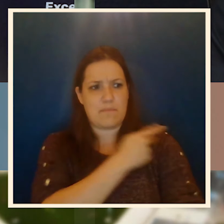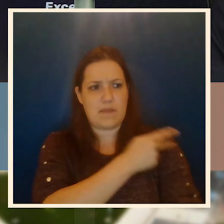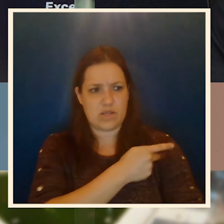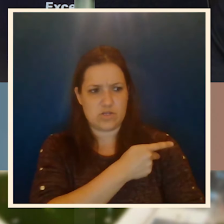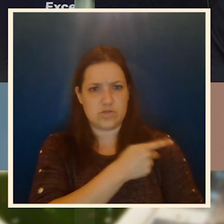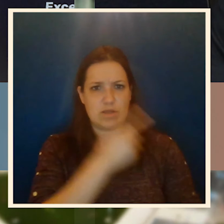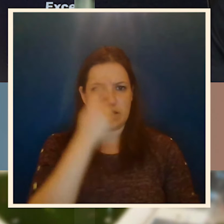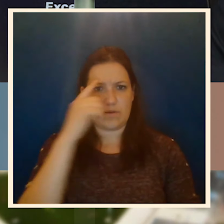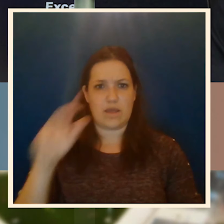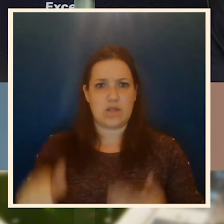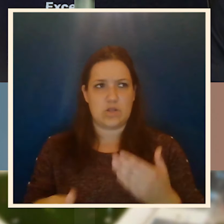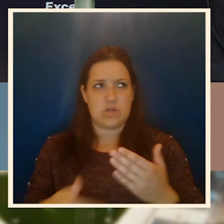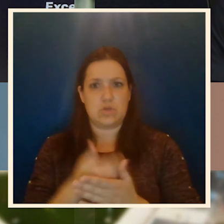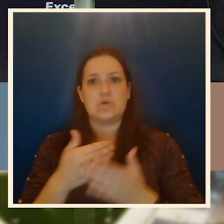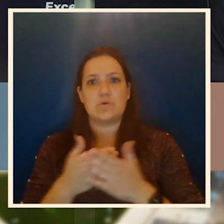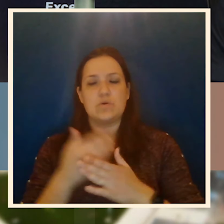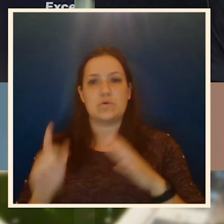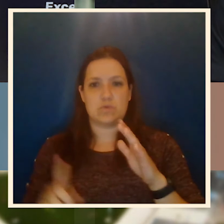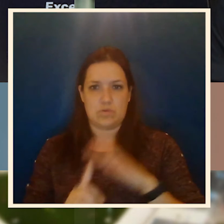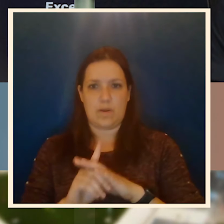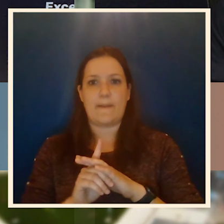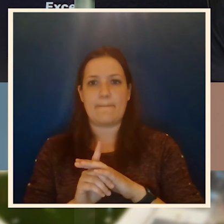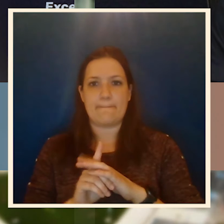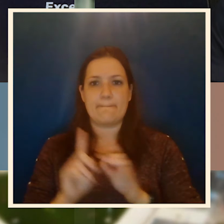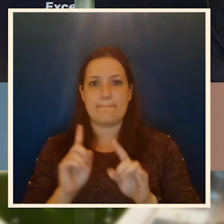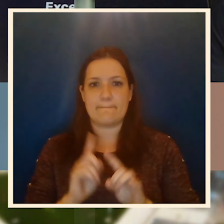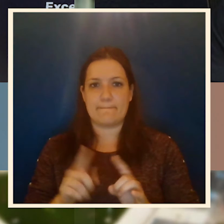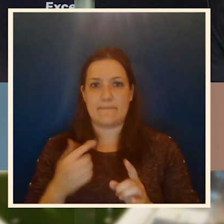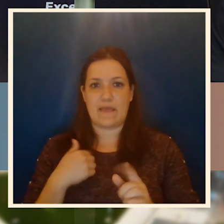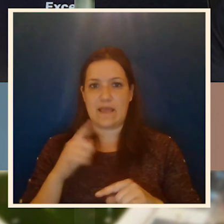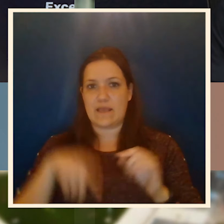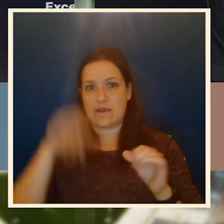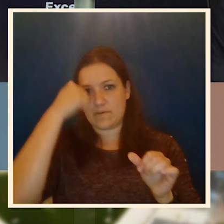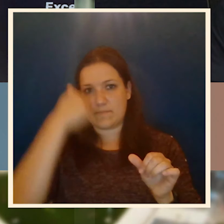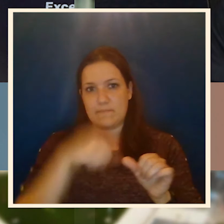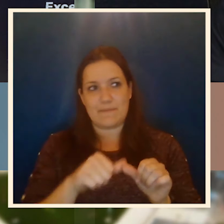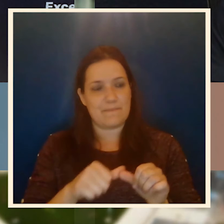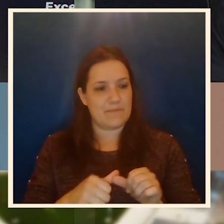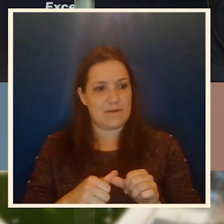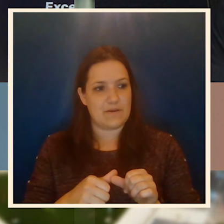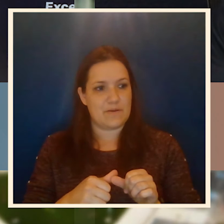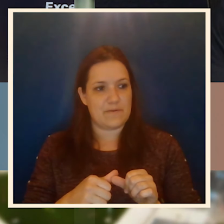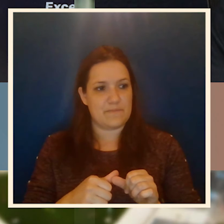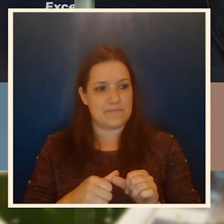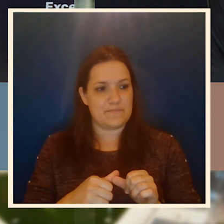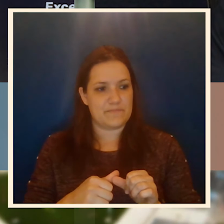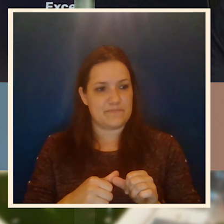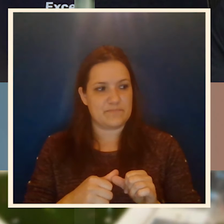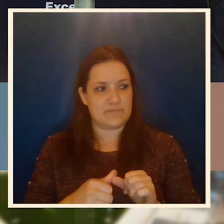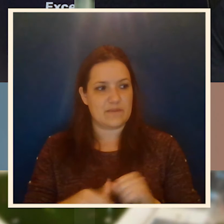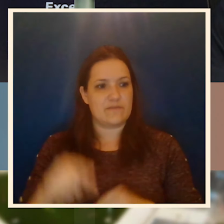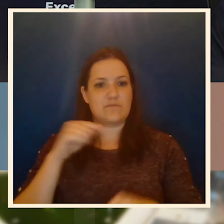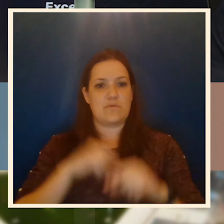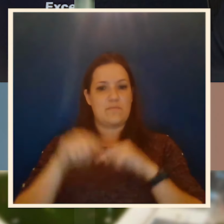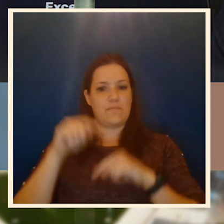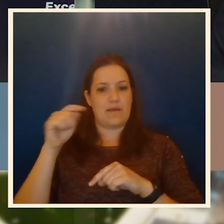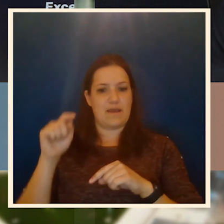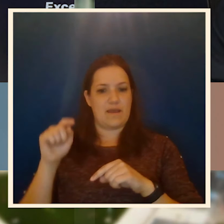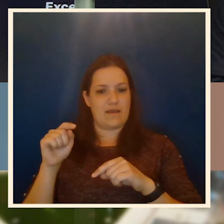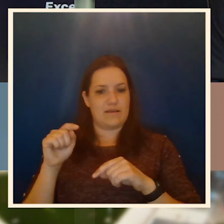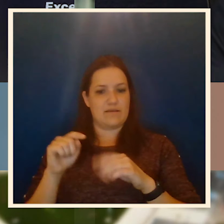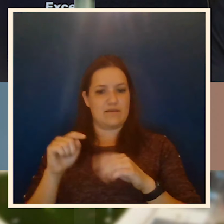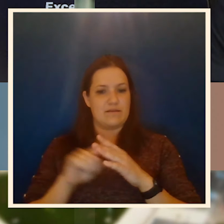ventilator. So yesterday I think we actually only had 4 patients, so we must have had a new admission come in. But I